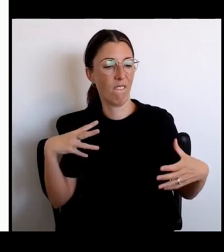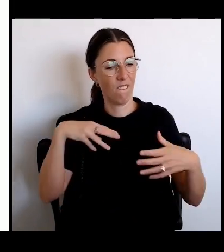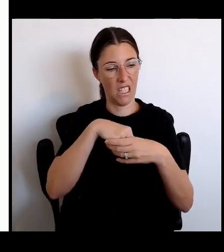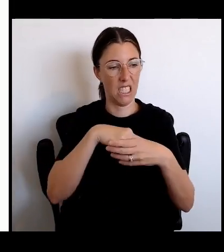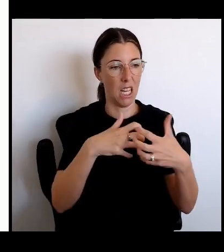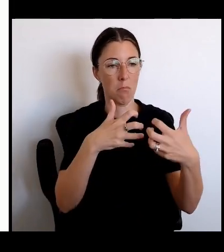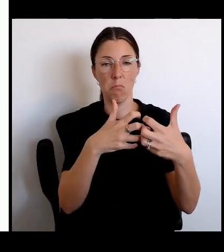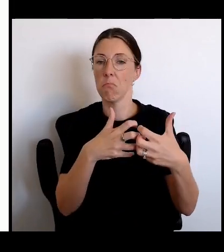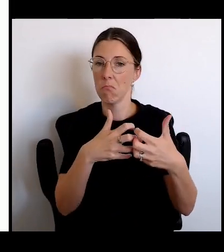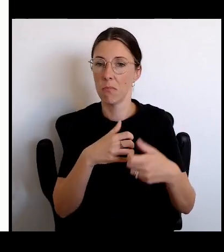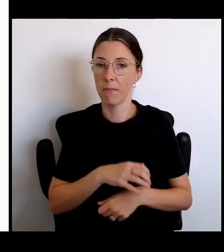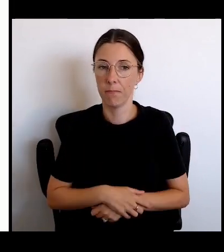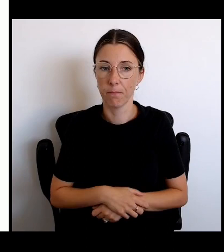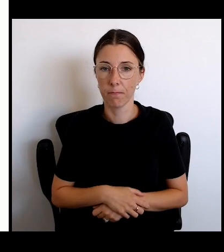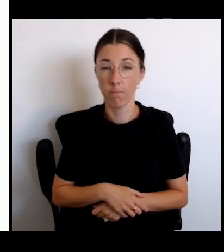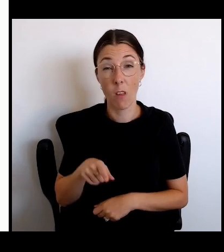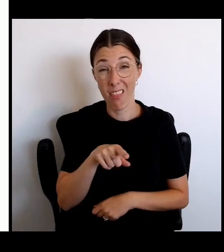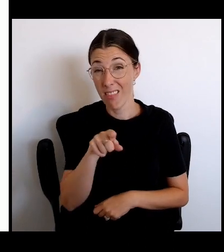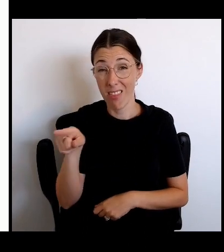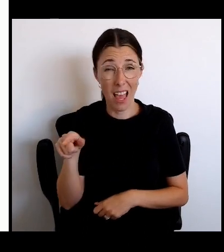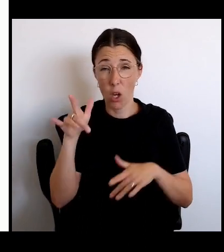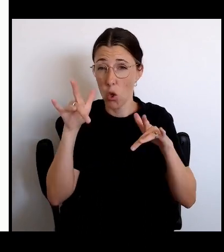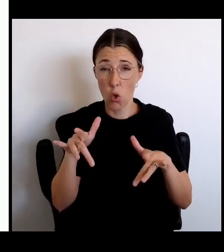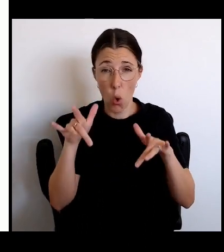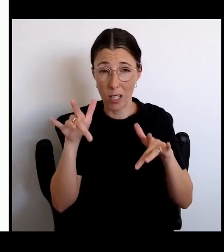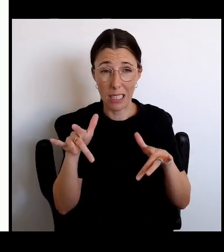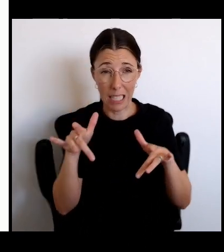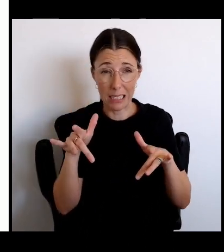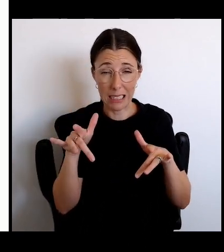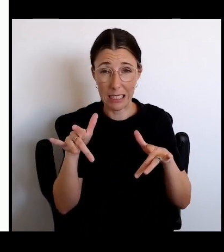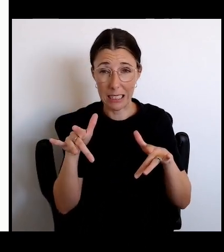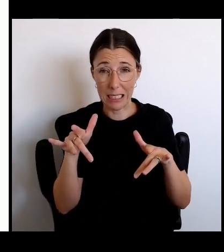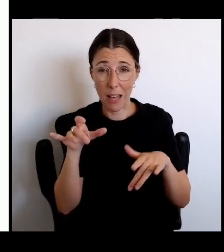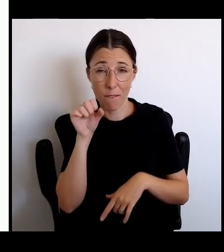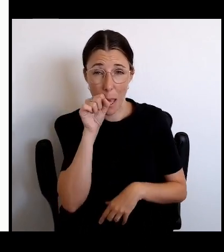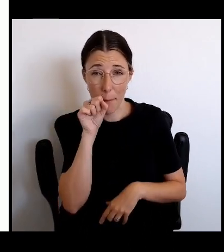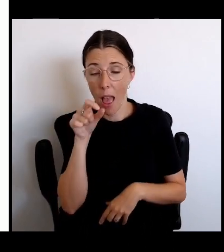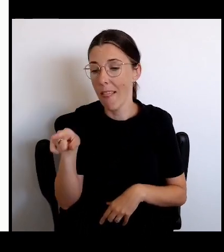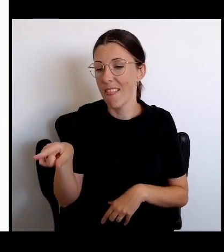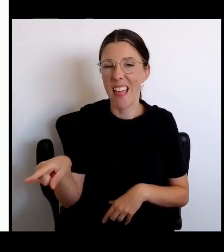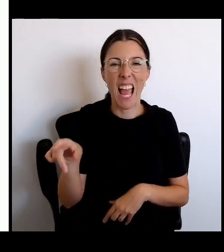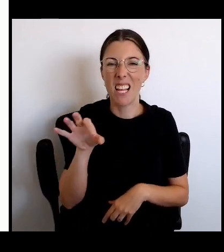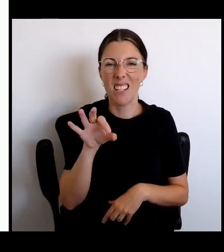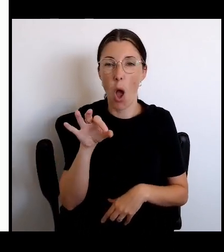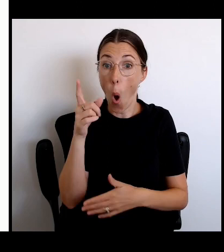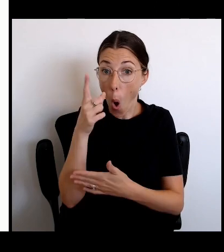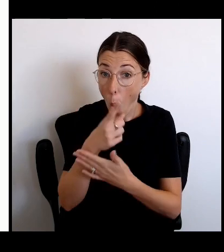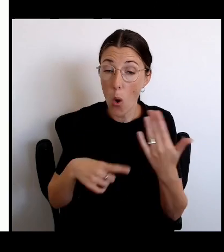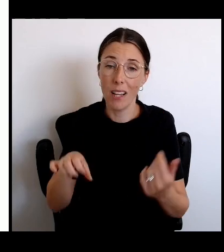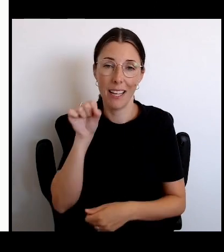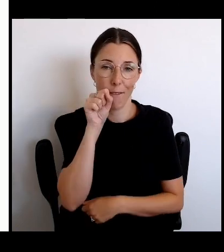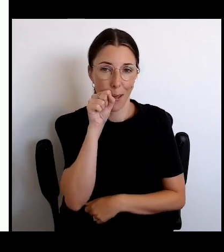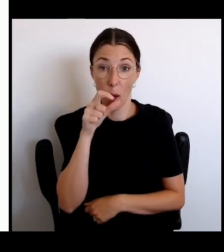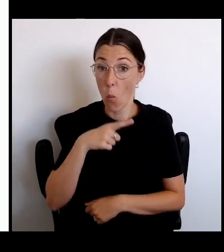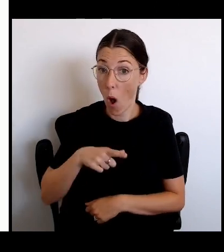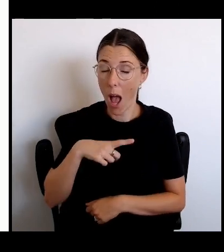They're not yet convinced of those more functional benefits. So they're not vaping. This group is not vaping for anything other than looking good,